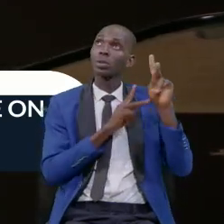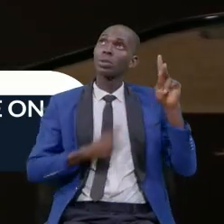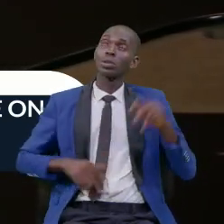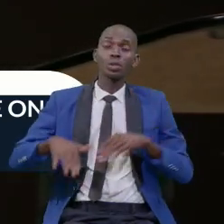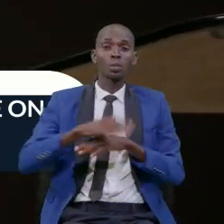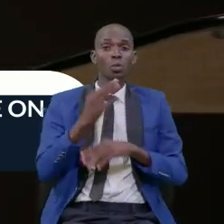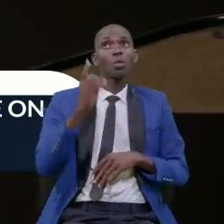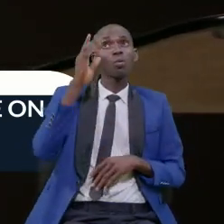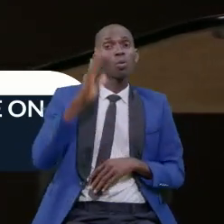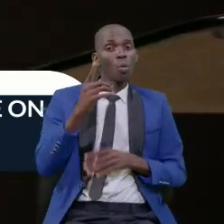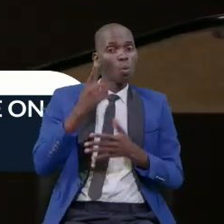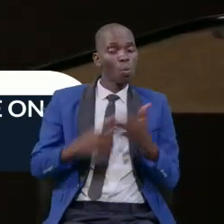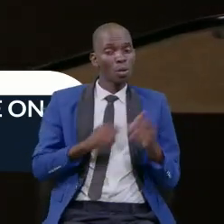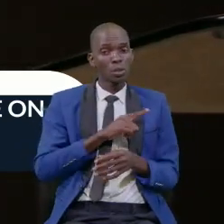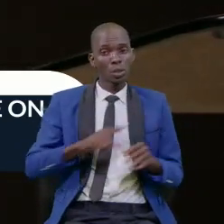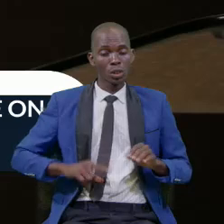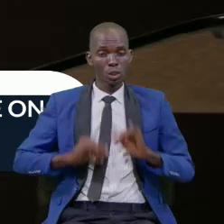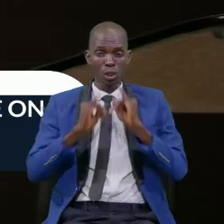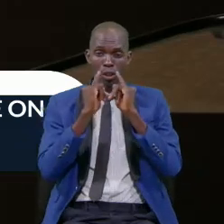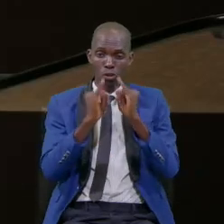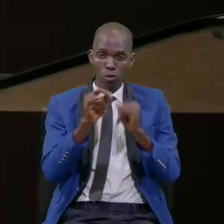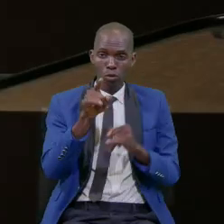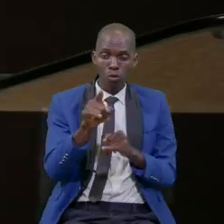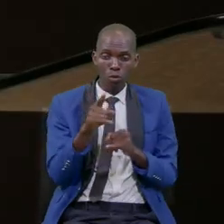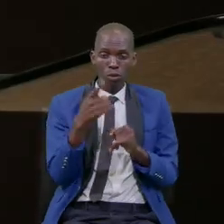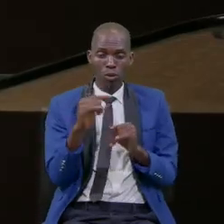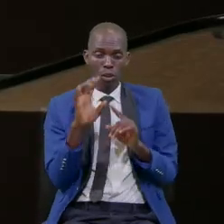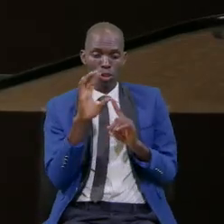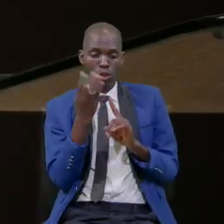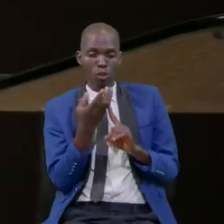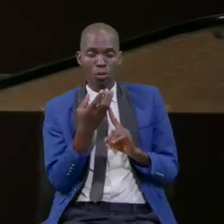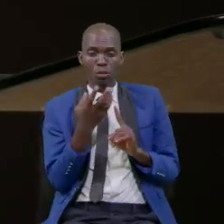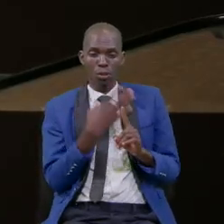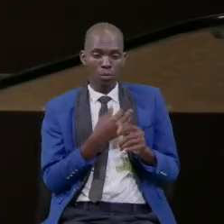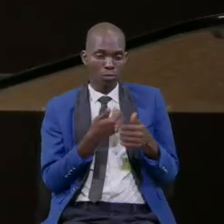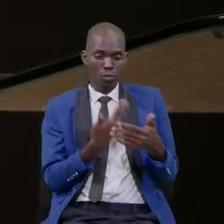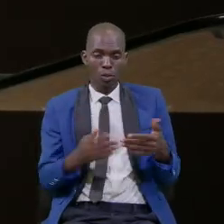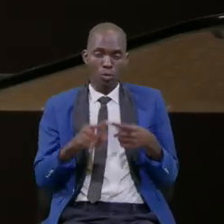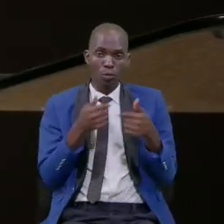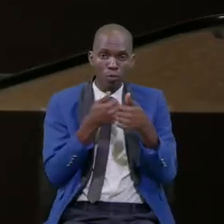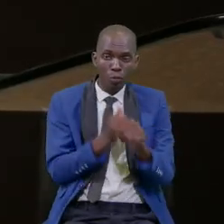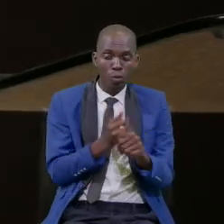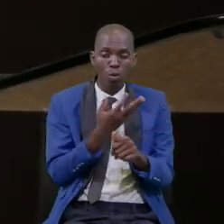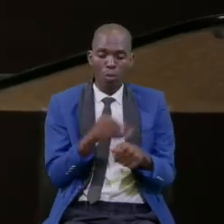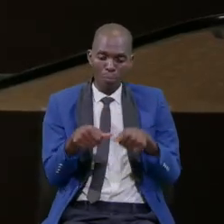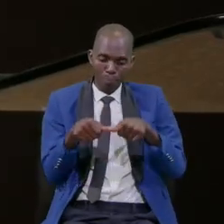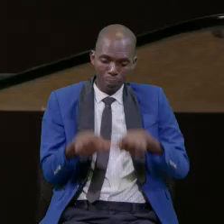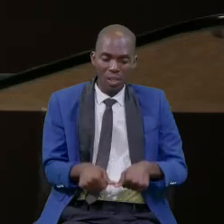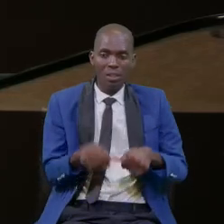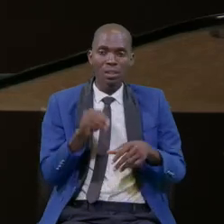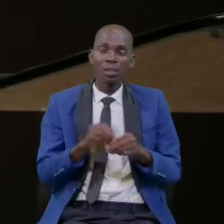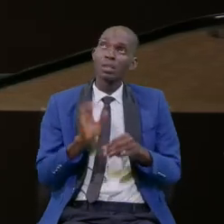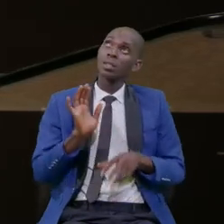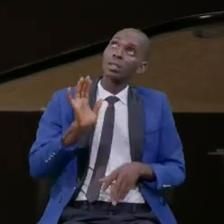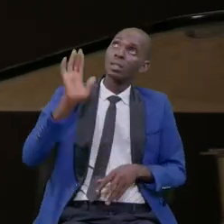laid down, the terms and the condition of remaining in the kingdom, abiding in